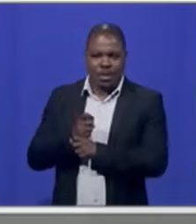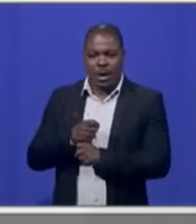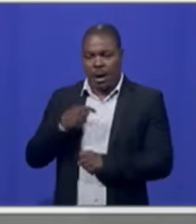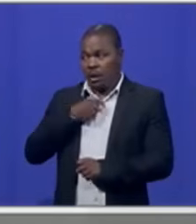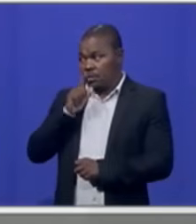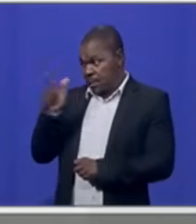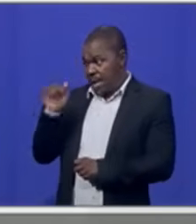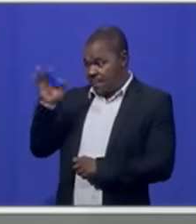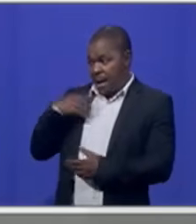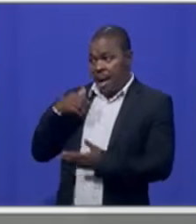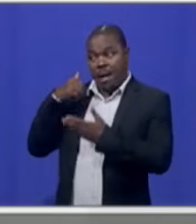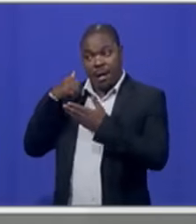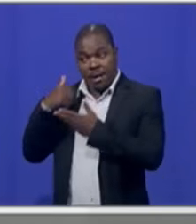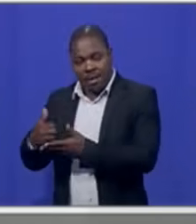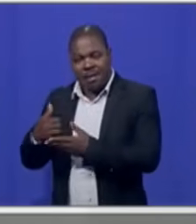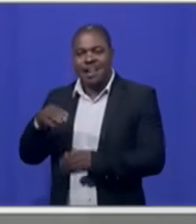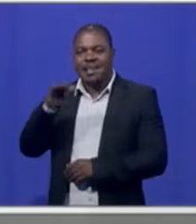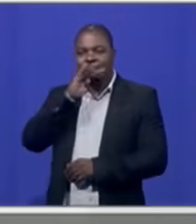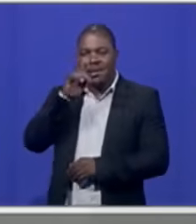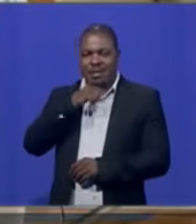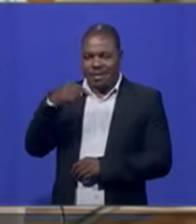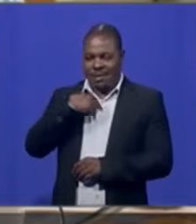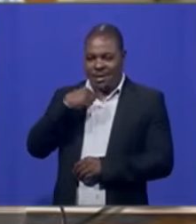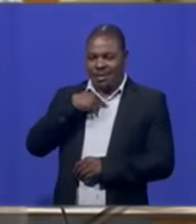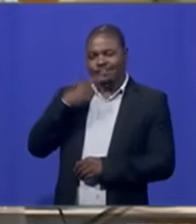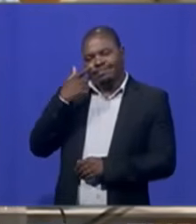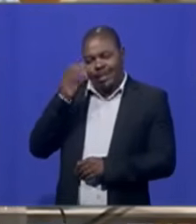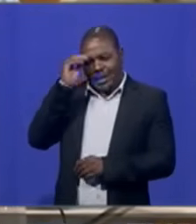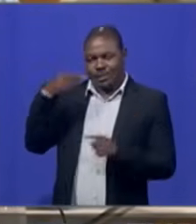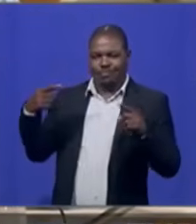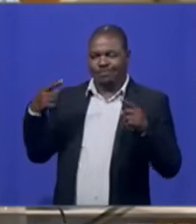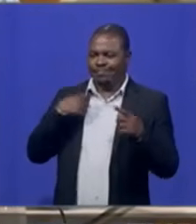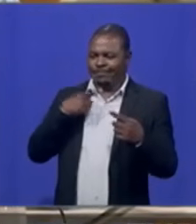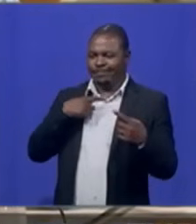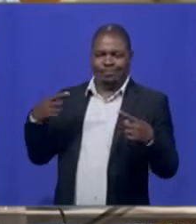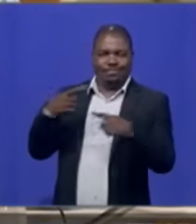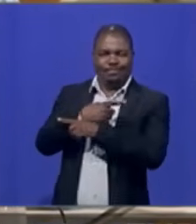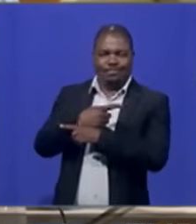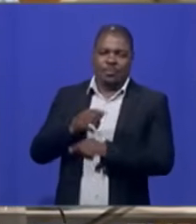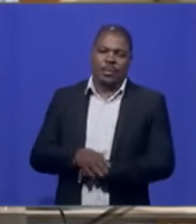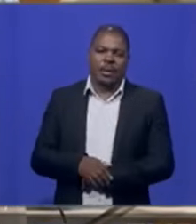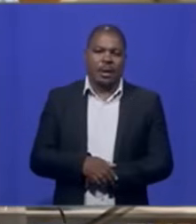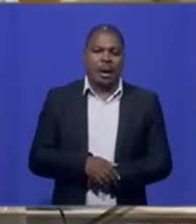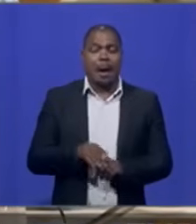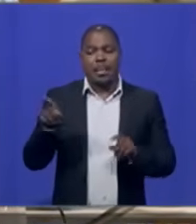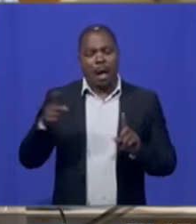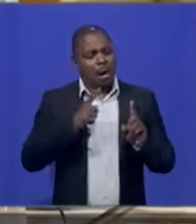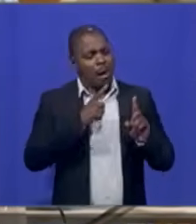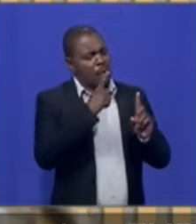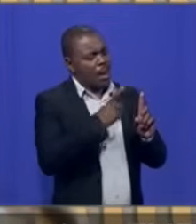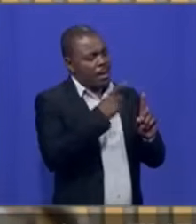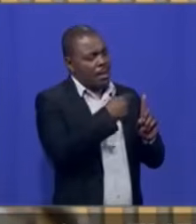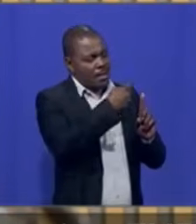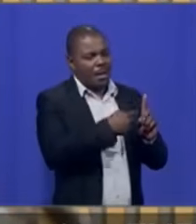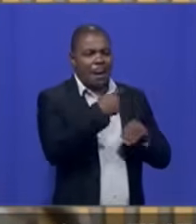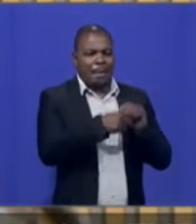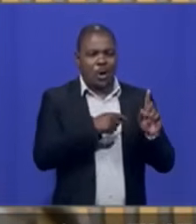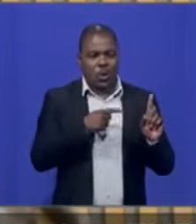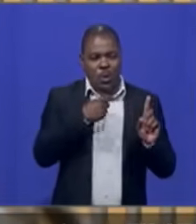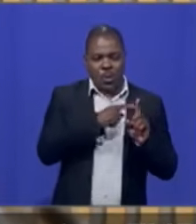request will amount to a conflict of interest. Antse a itatola jwalo o ile a hlongwa dipotso malebana le dipuisano tsa hae le